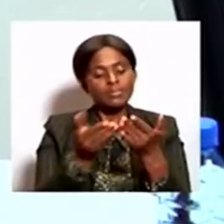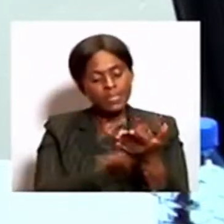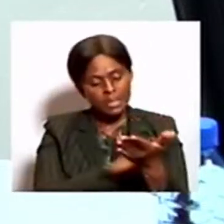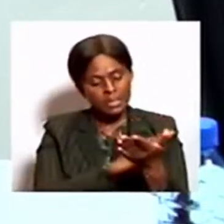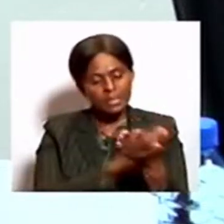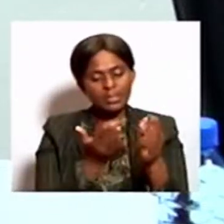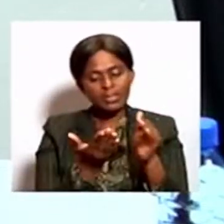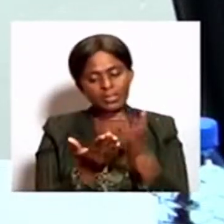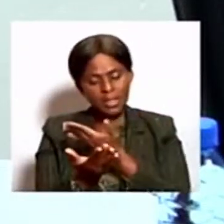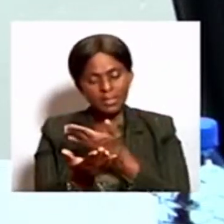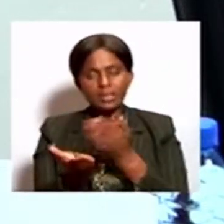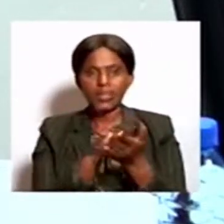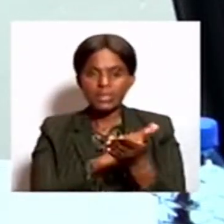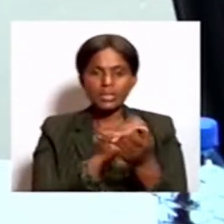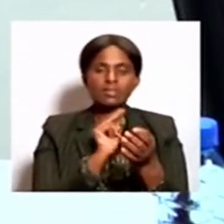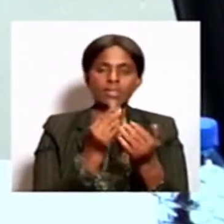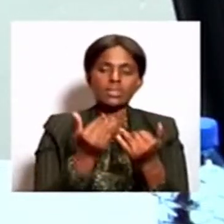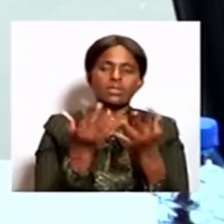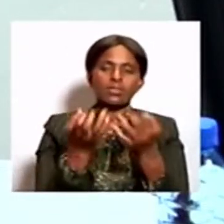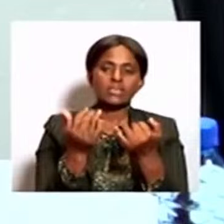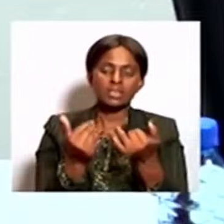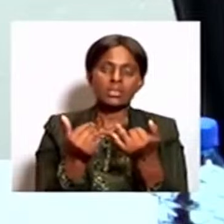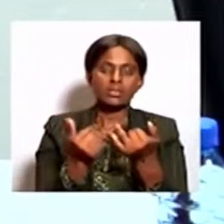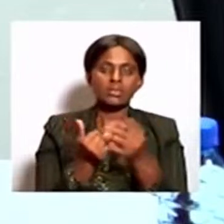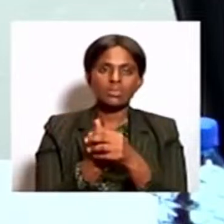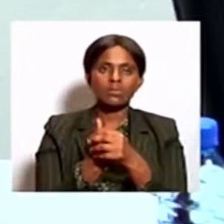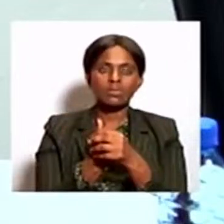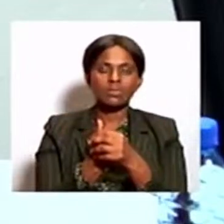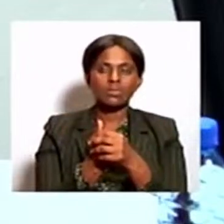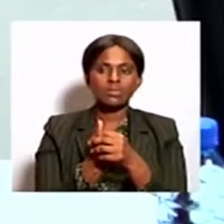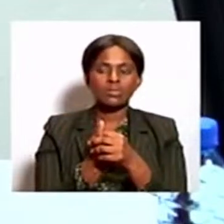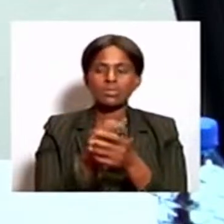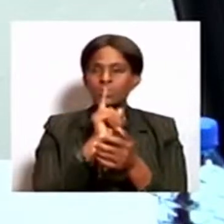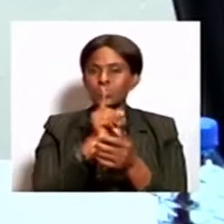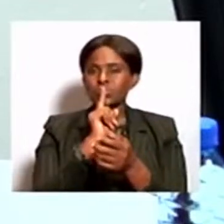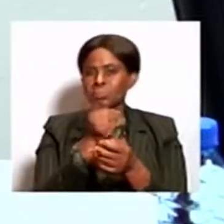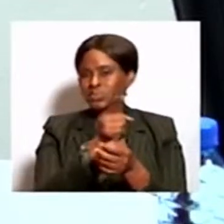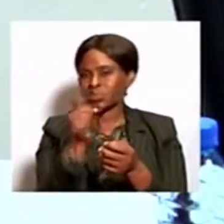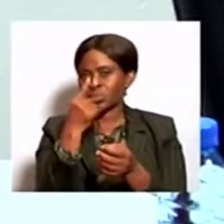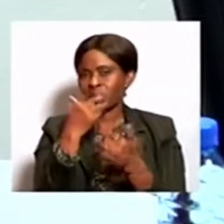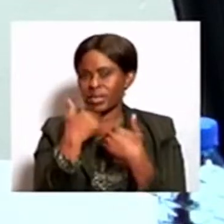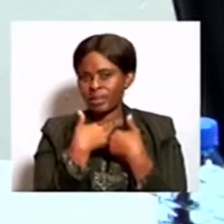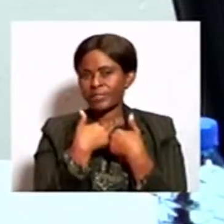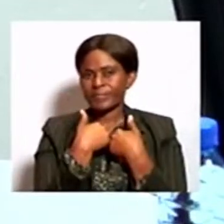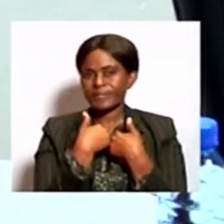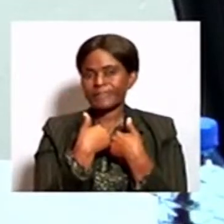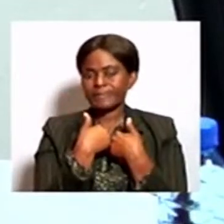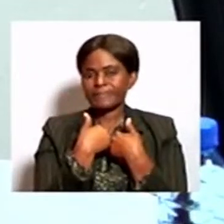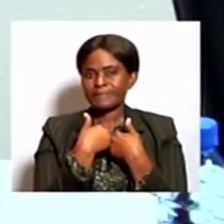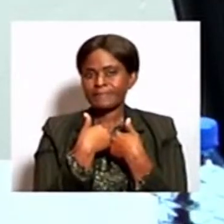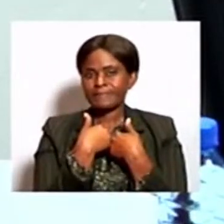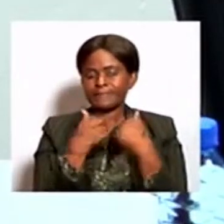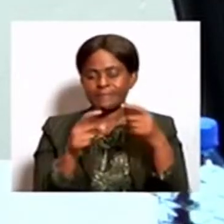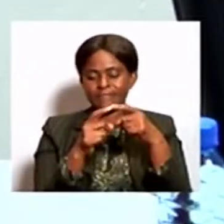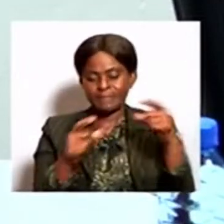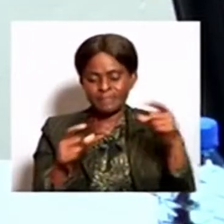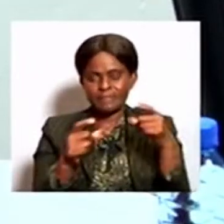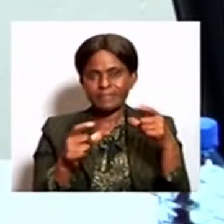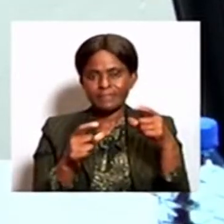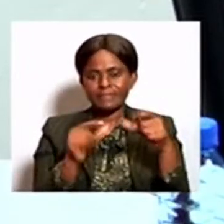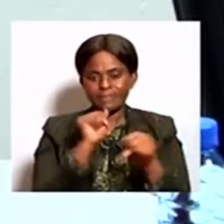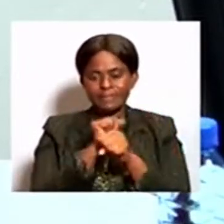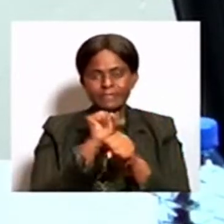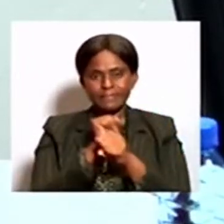page. And we want to know if sure those who are having receipts are still